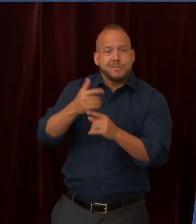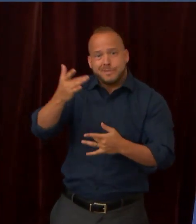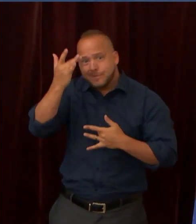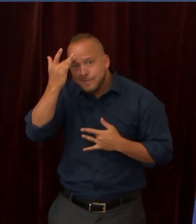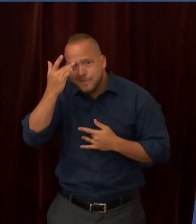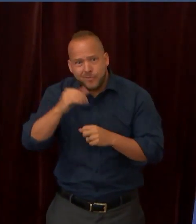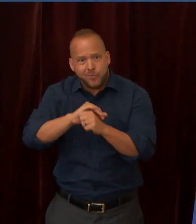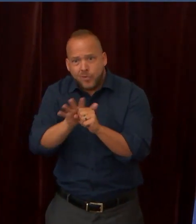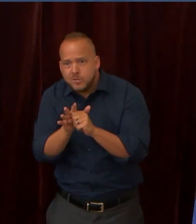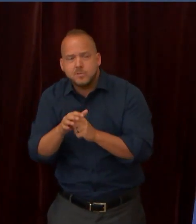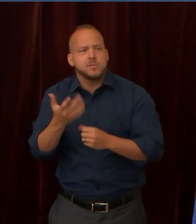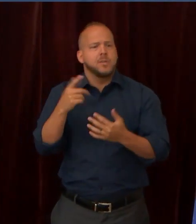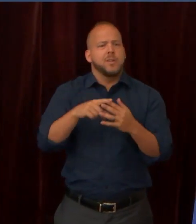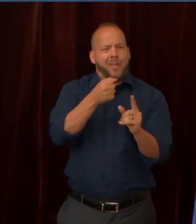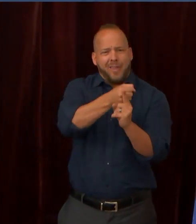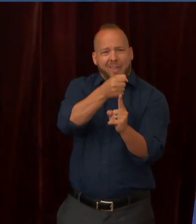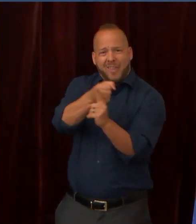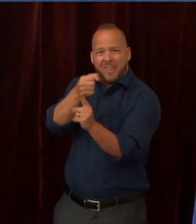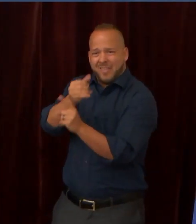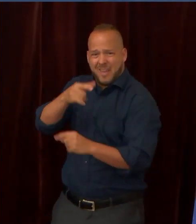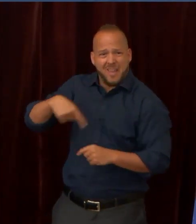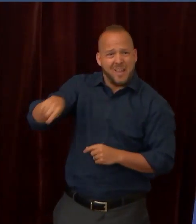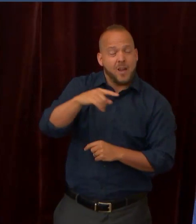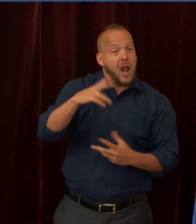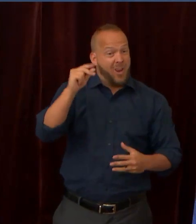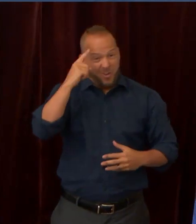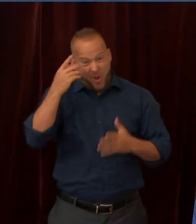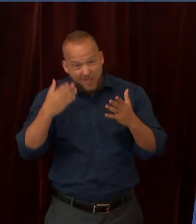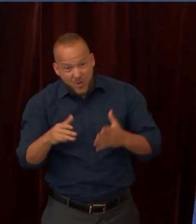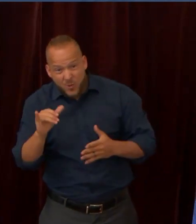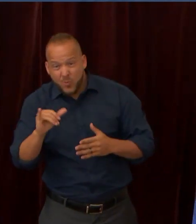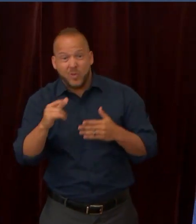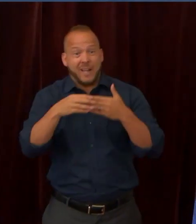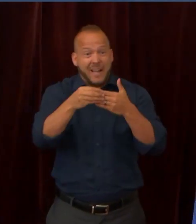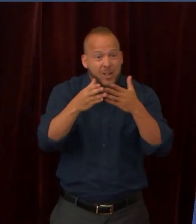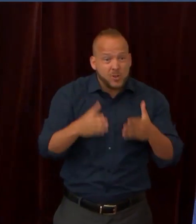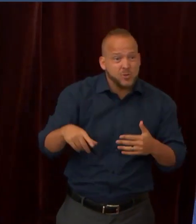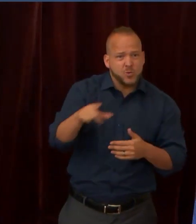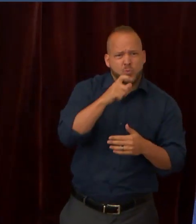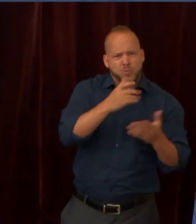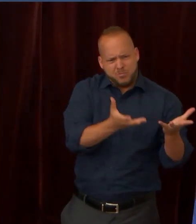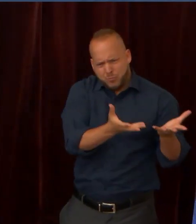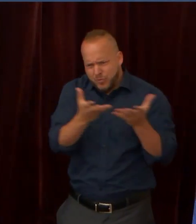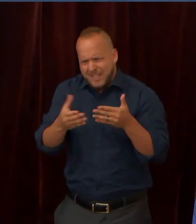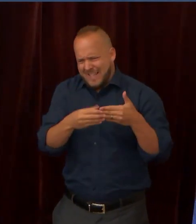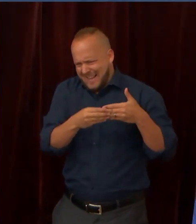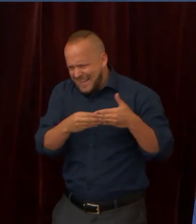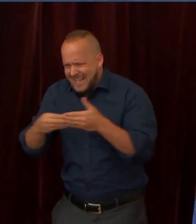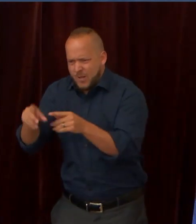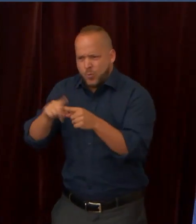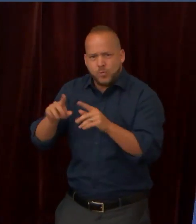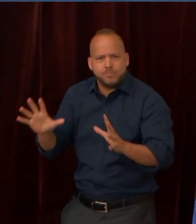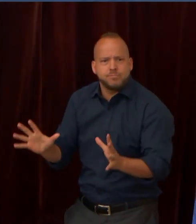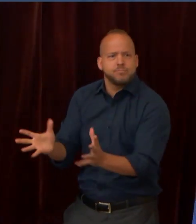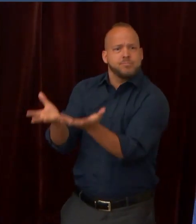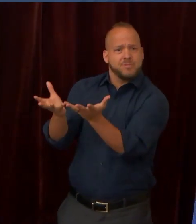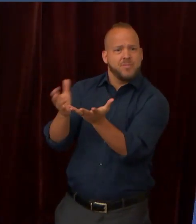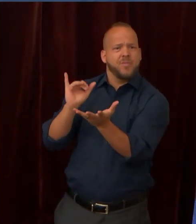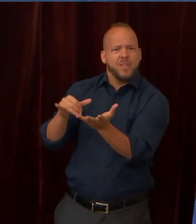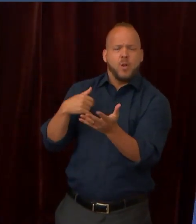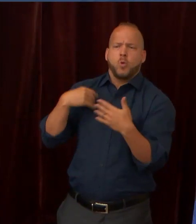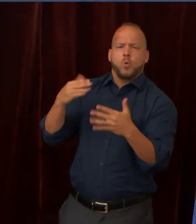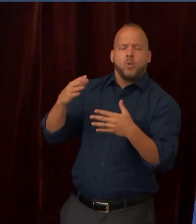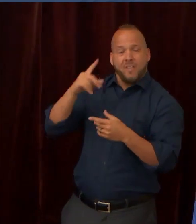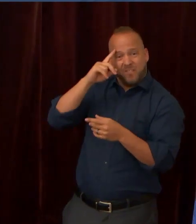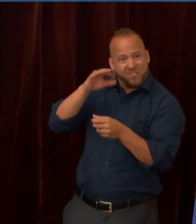other leaders as they navigate us out of this crisis. May faith, wisdom, and heart guide us all through this. Thank you